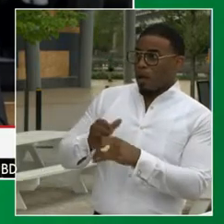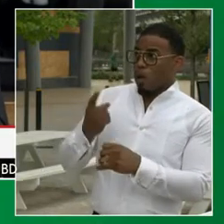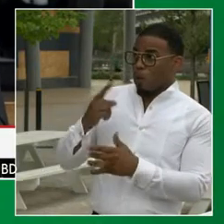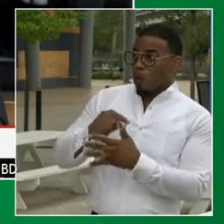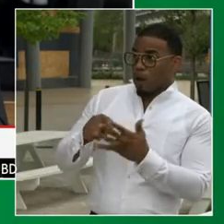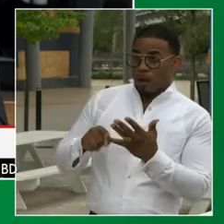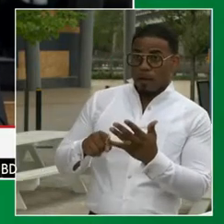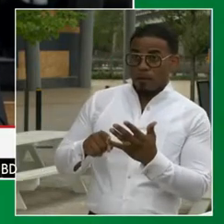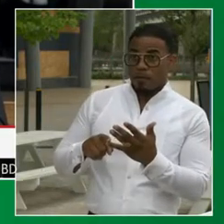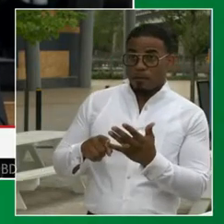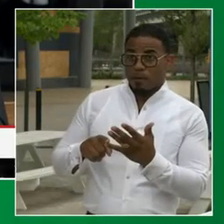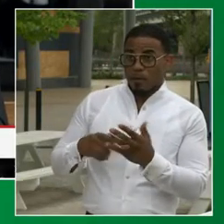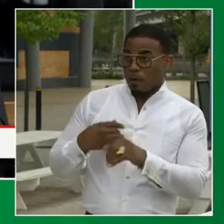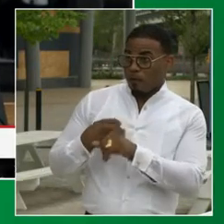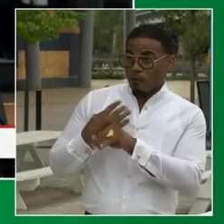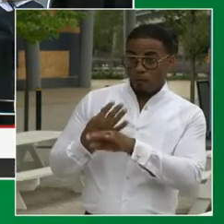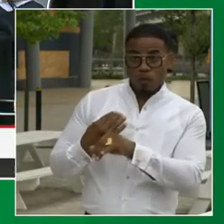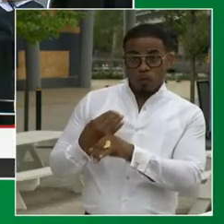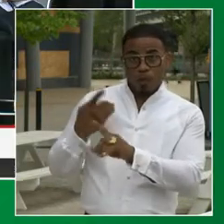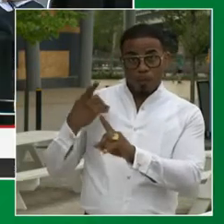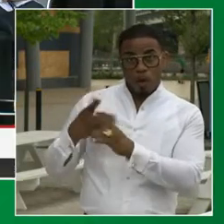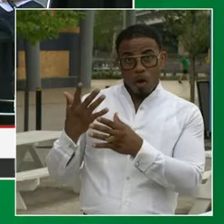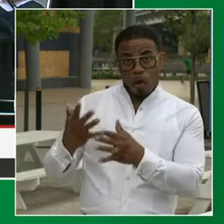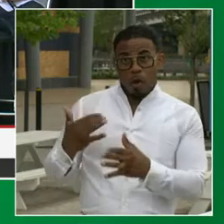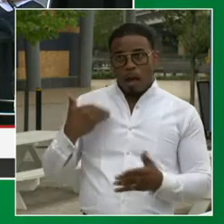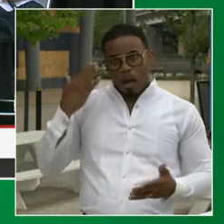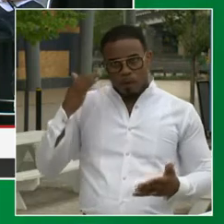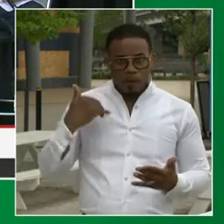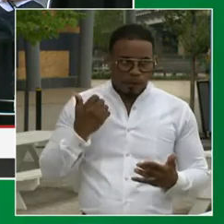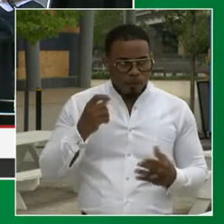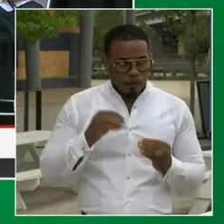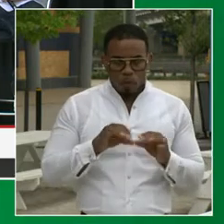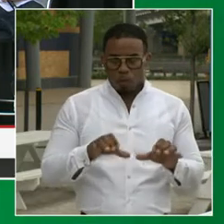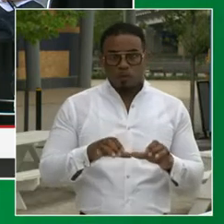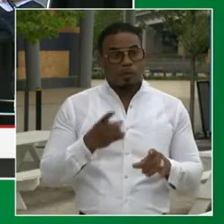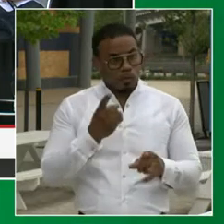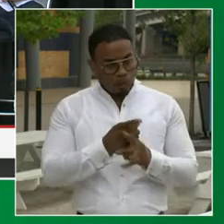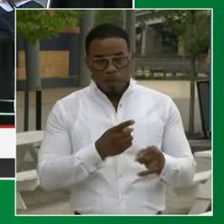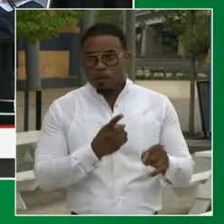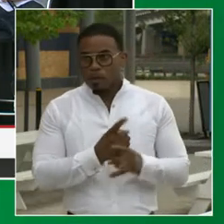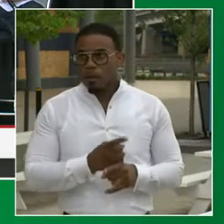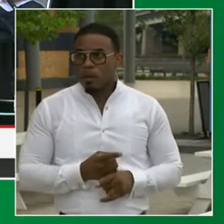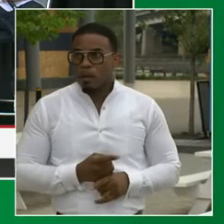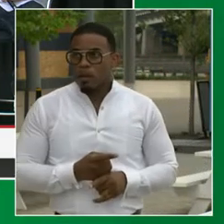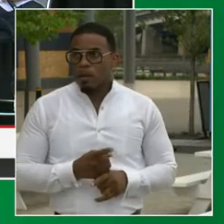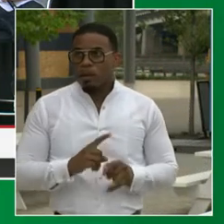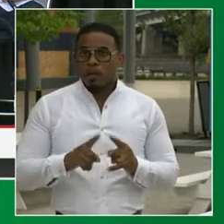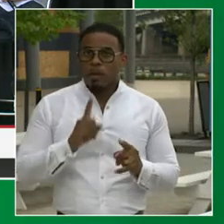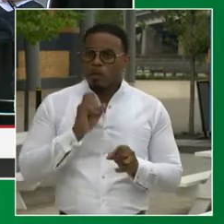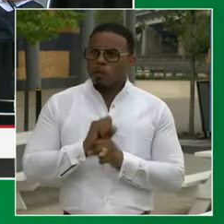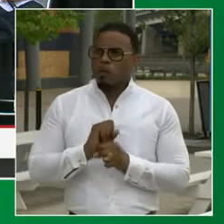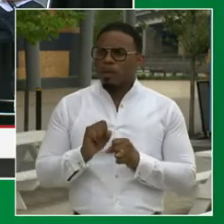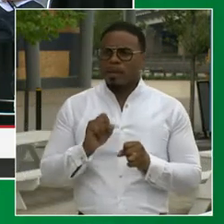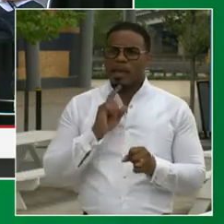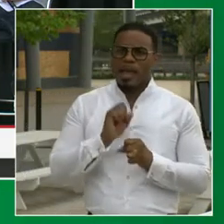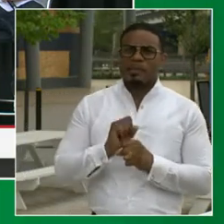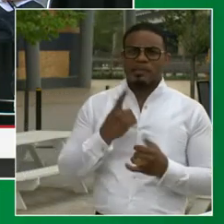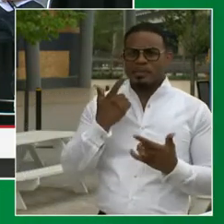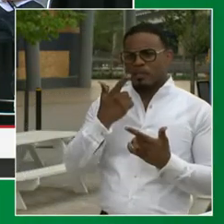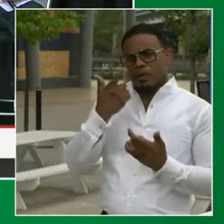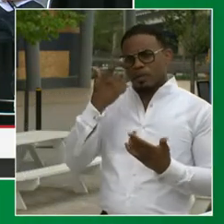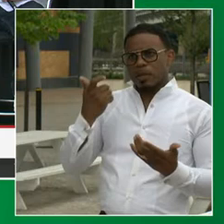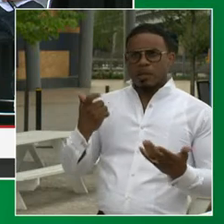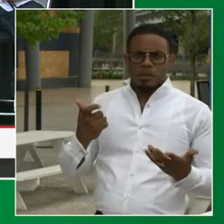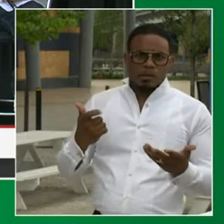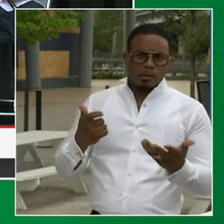one of the virtual missions already. I know I have a couple more to do. That's right. That's right. But it was really actually interesting